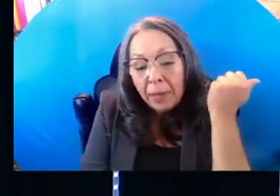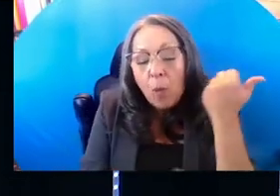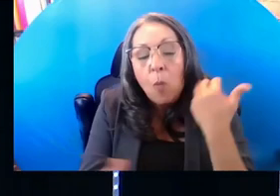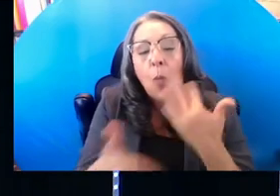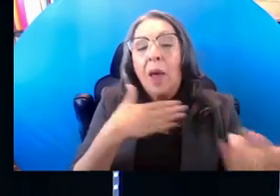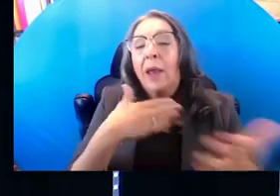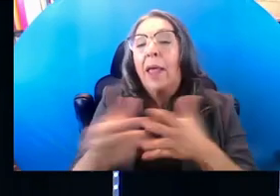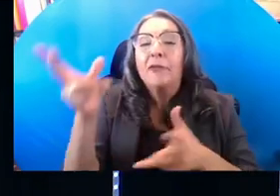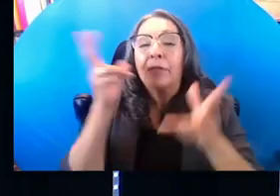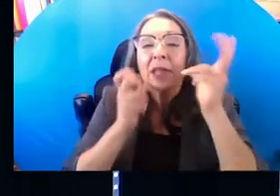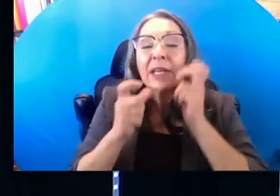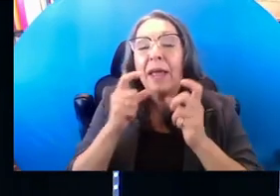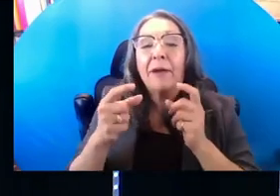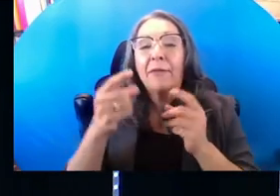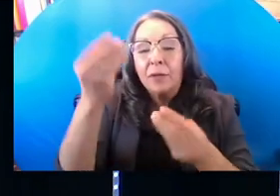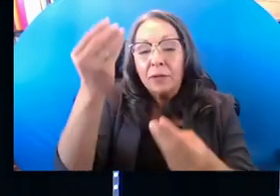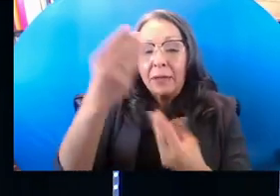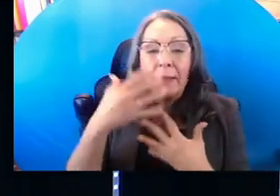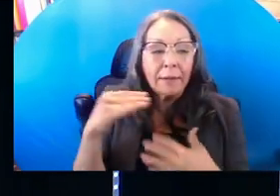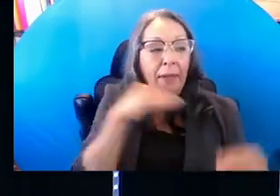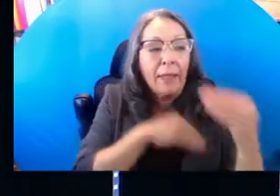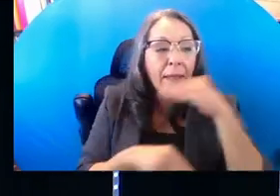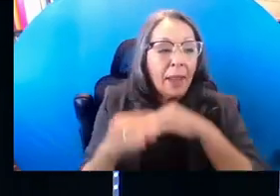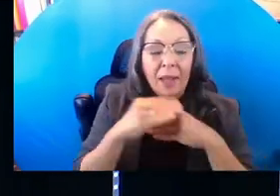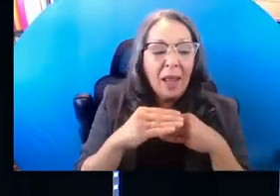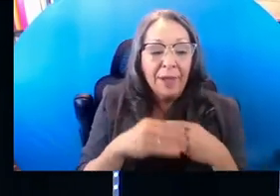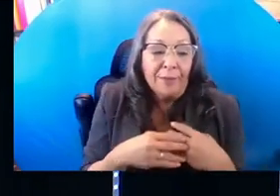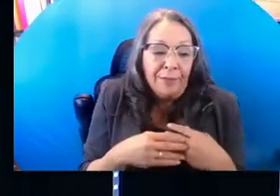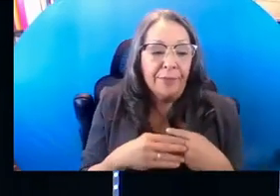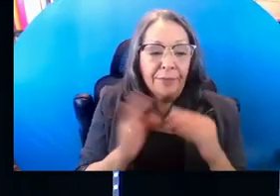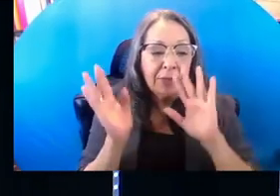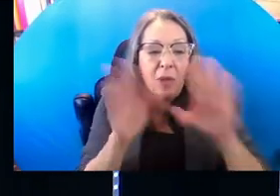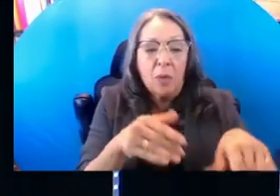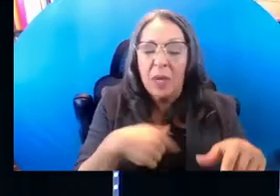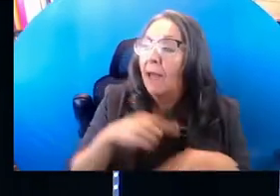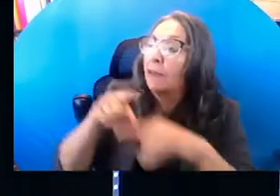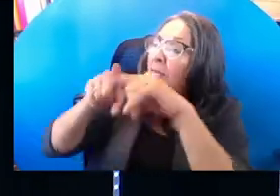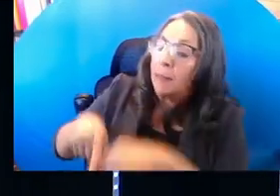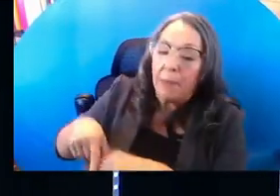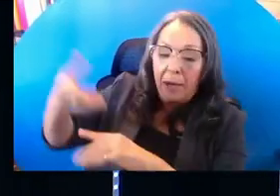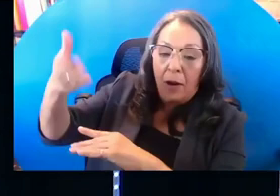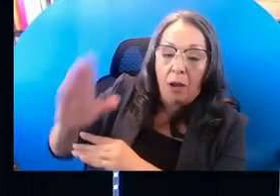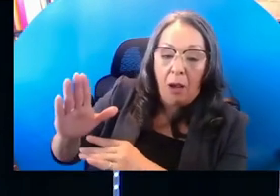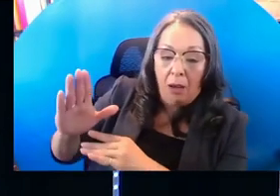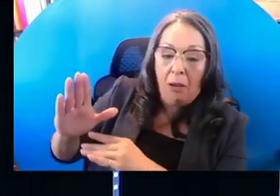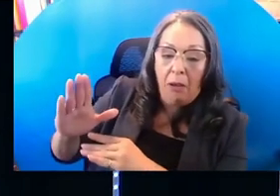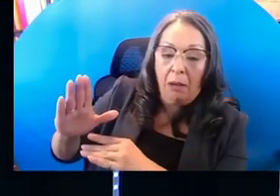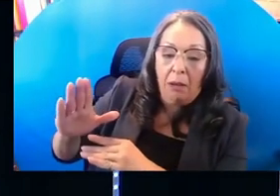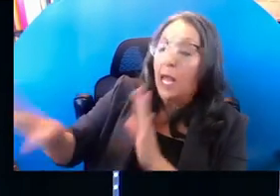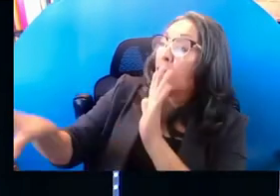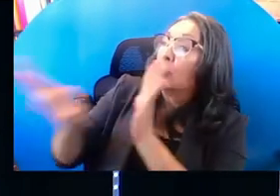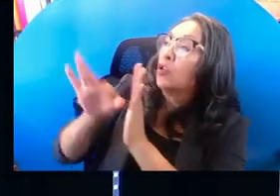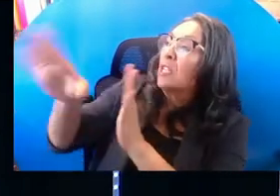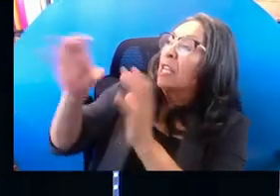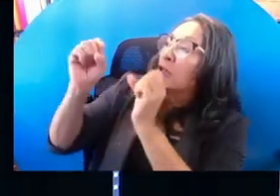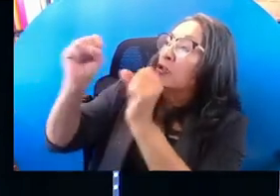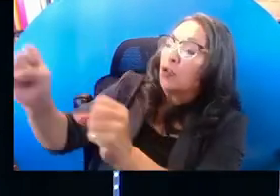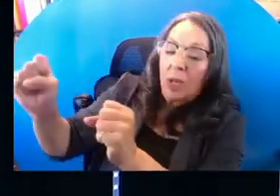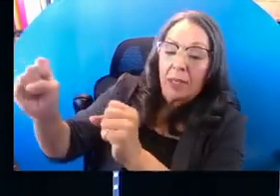too can stand there, but we have to choose Jesus. We have to rely on God. We have to choose his strength over our